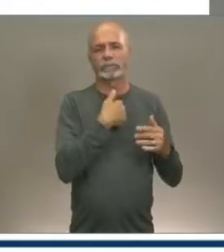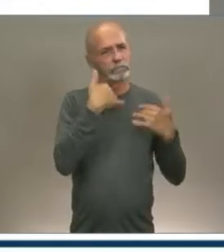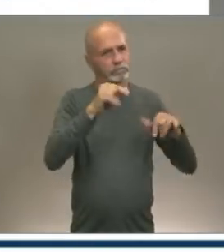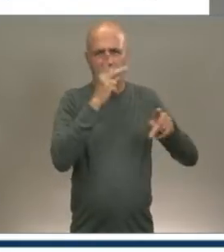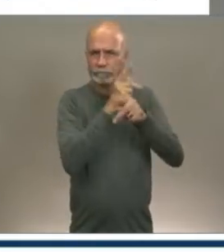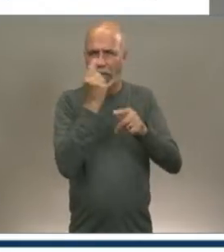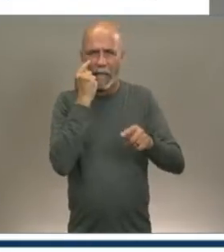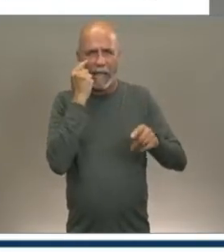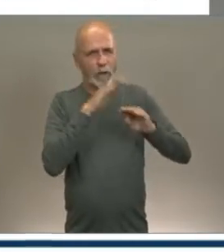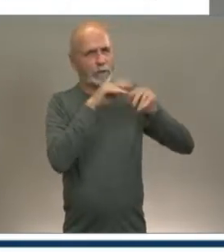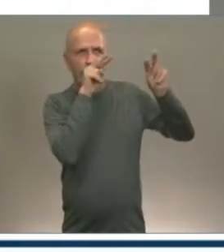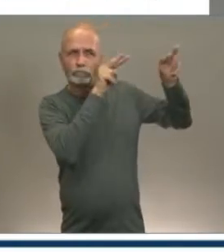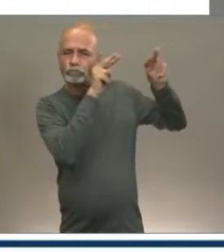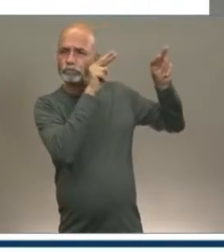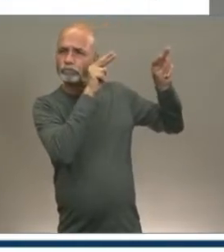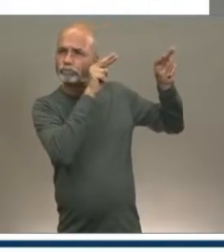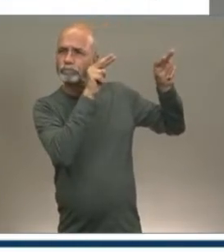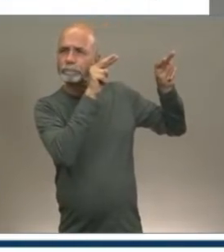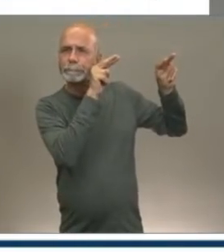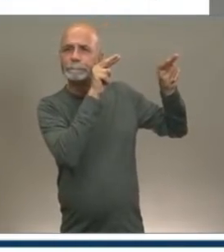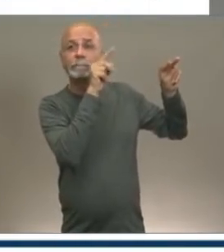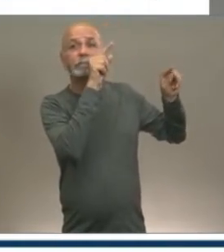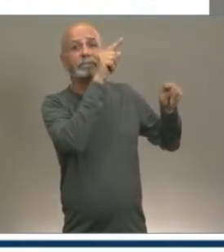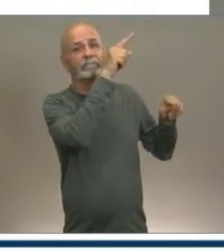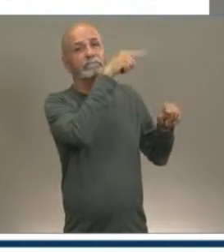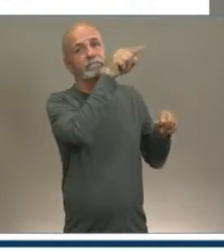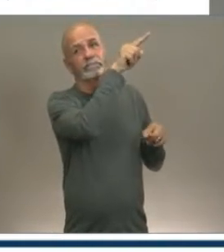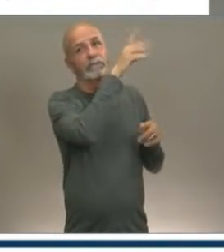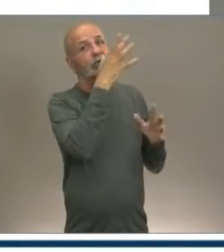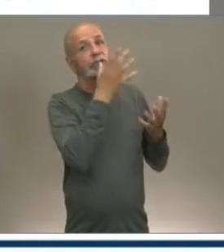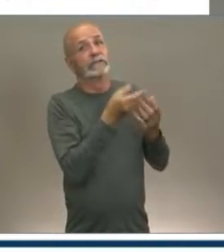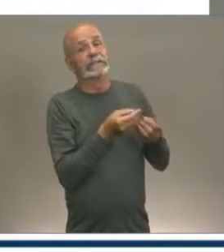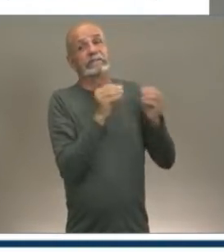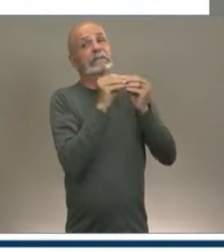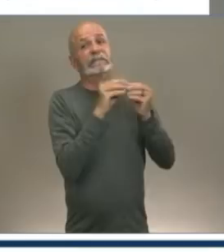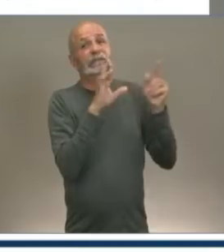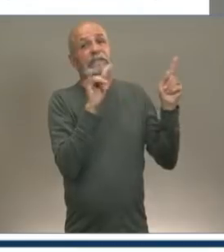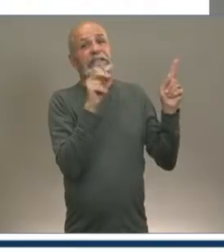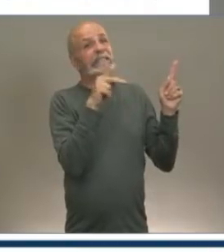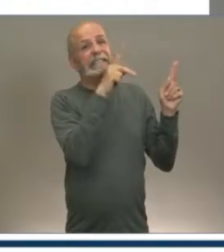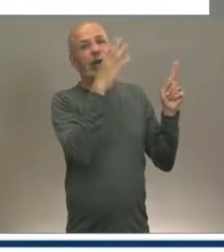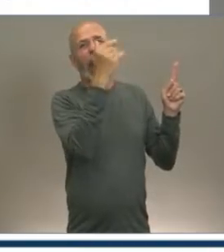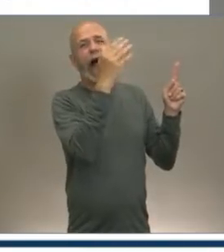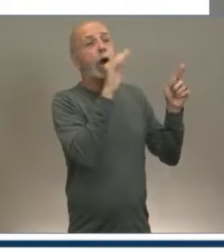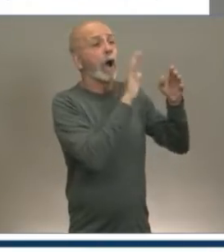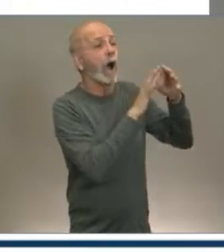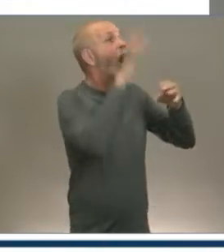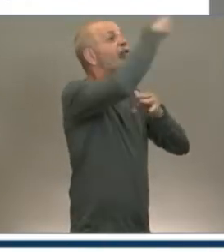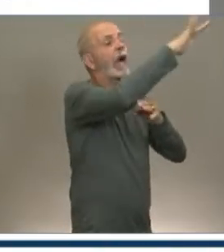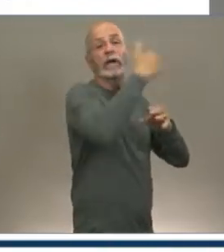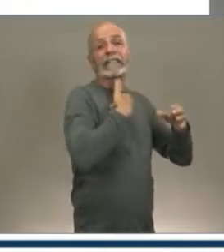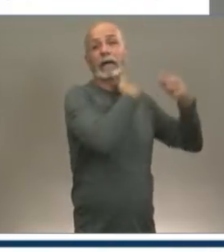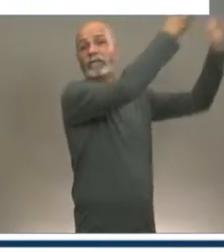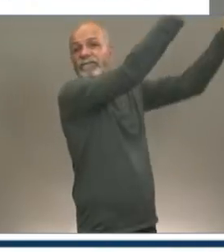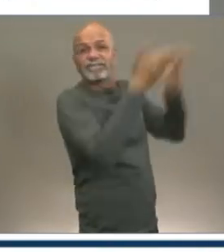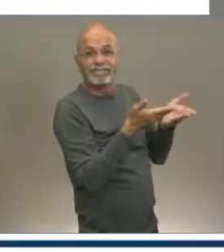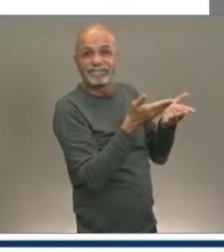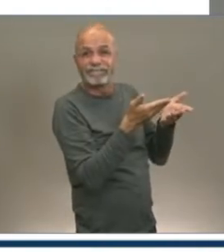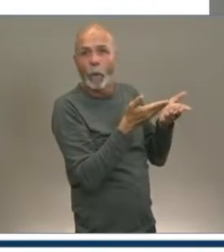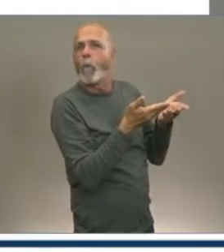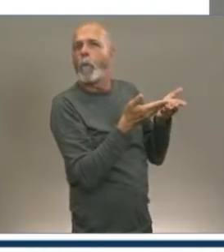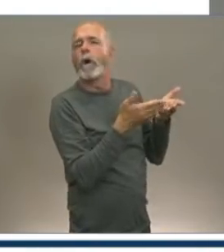they certainly are introducing a higher level of risk into their province, and we're watching carefully the potential